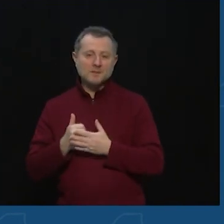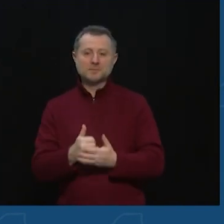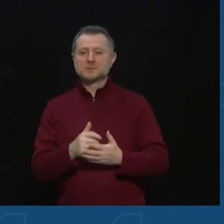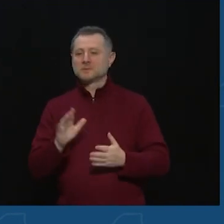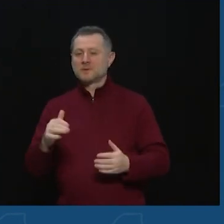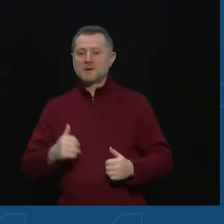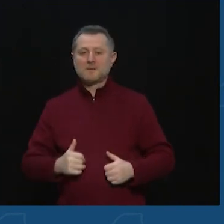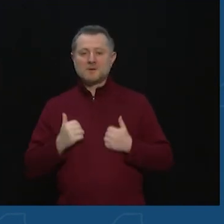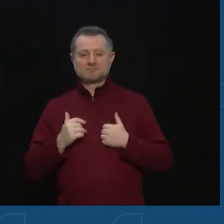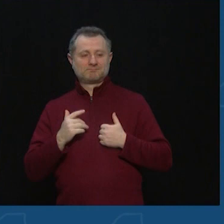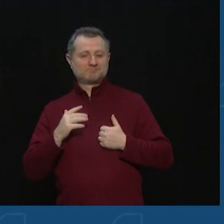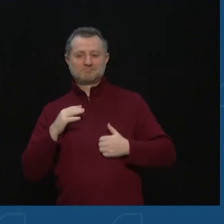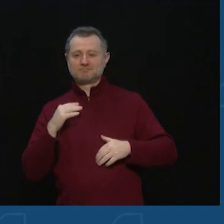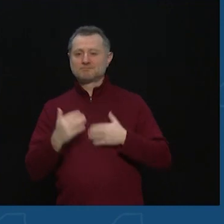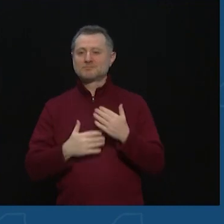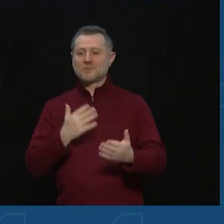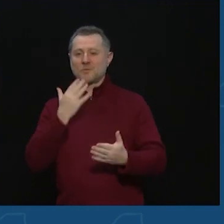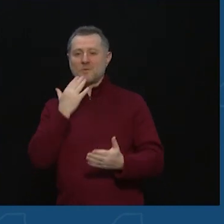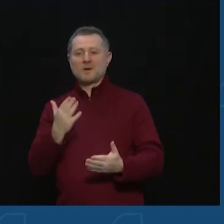Go forth.